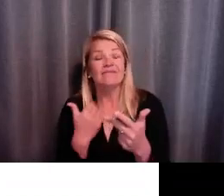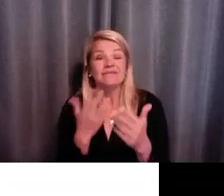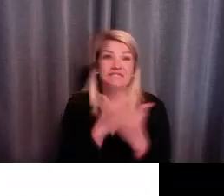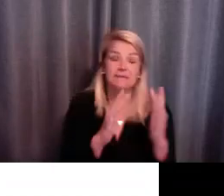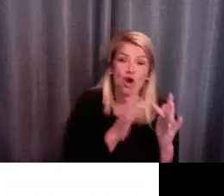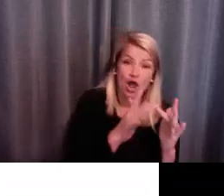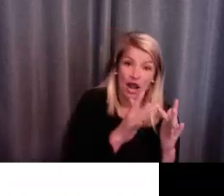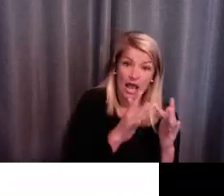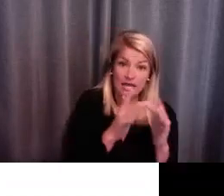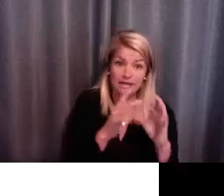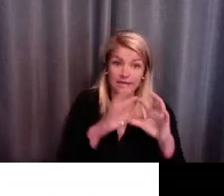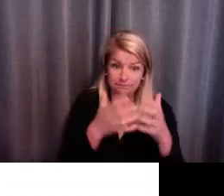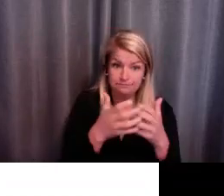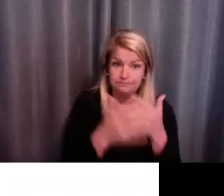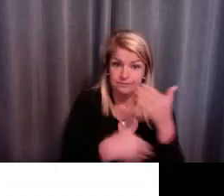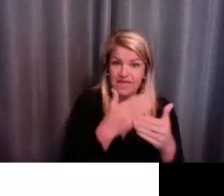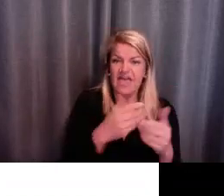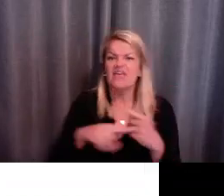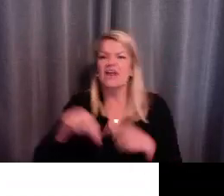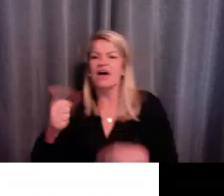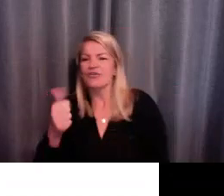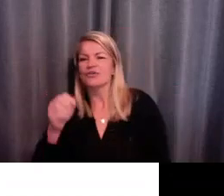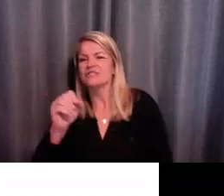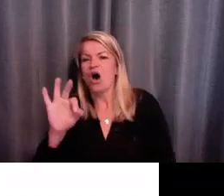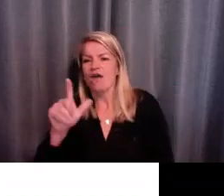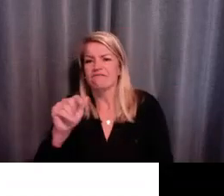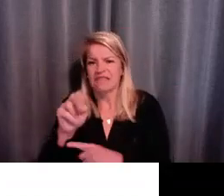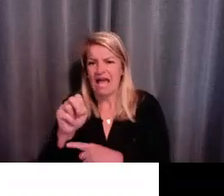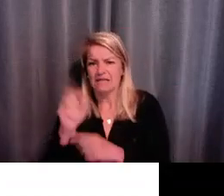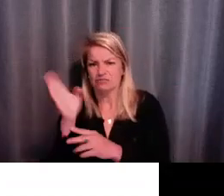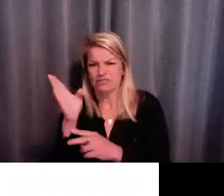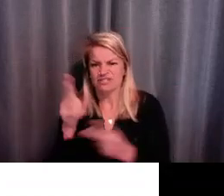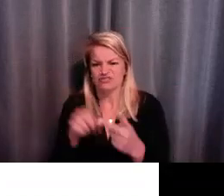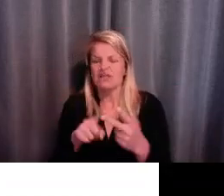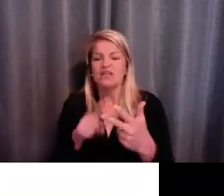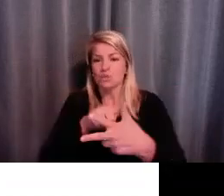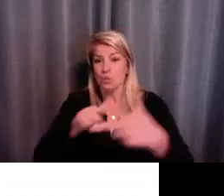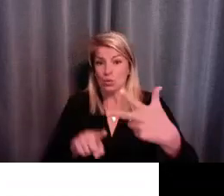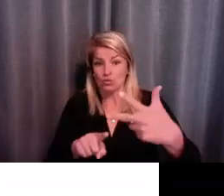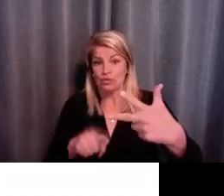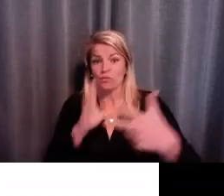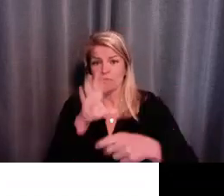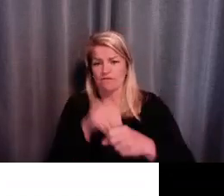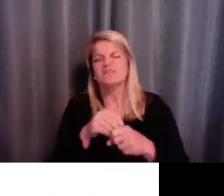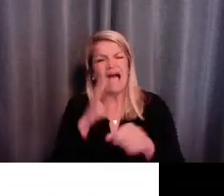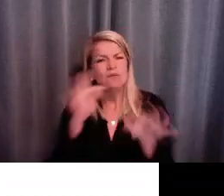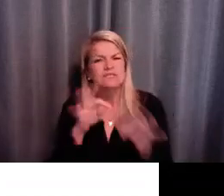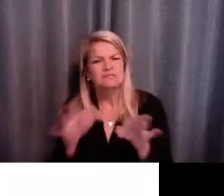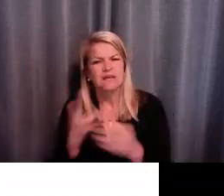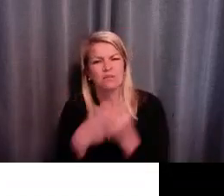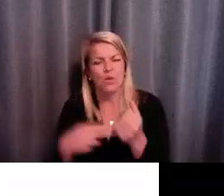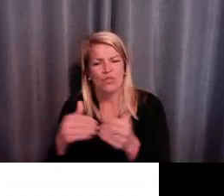consultation, and the other is an offline presentation. And I'm going to explain this both in the next slide,